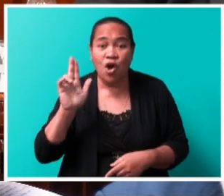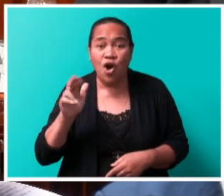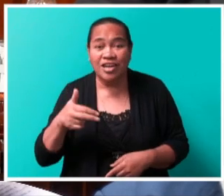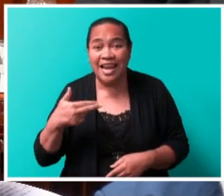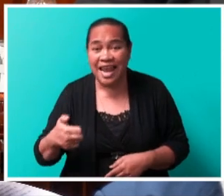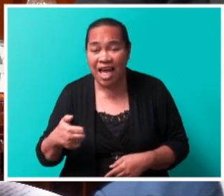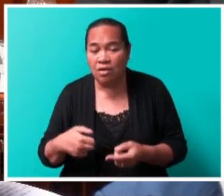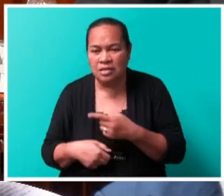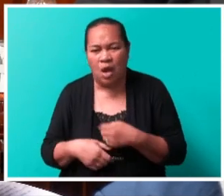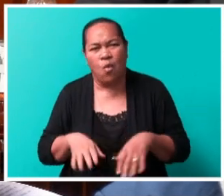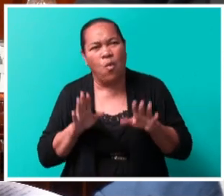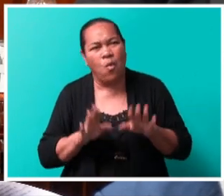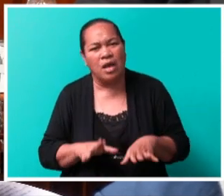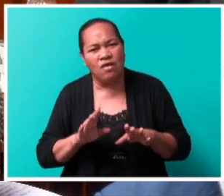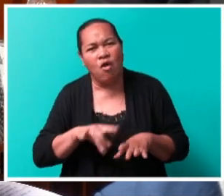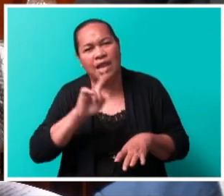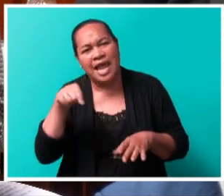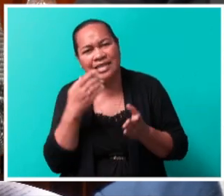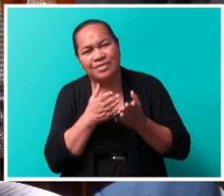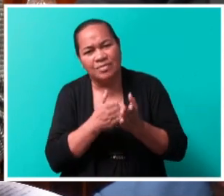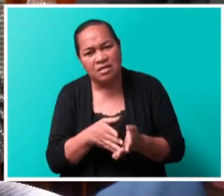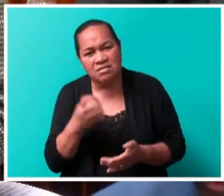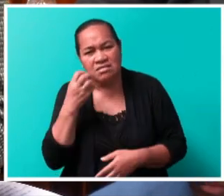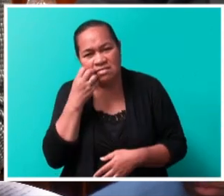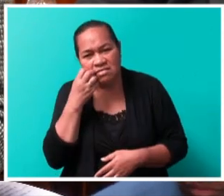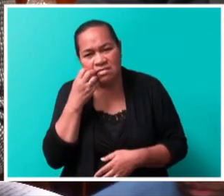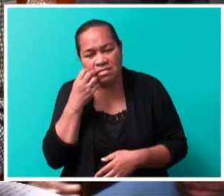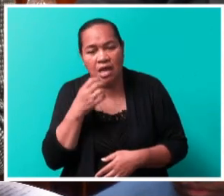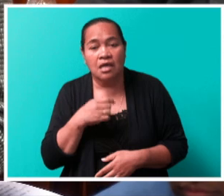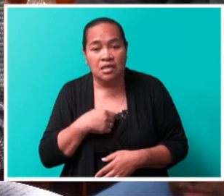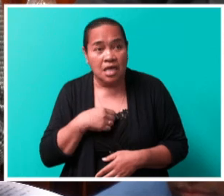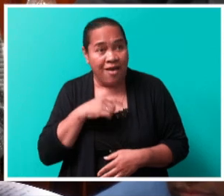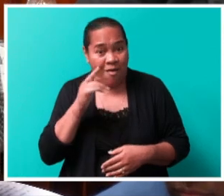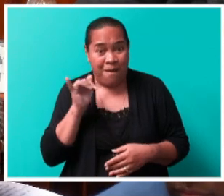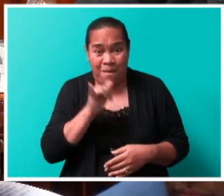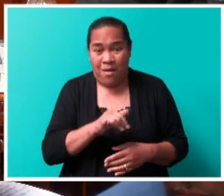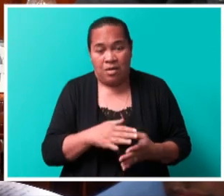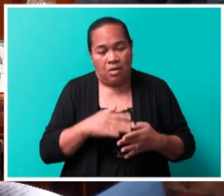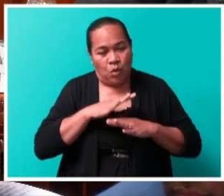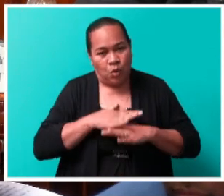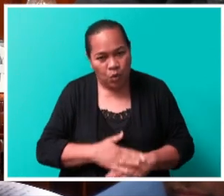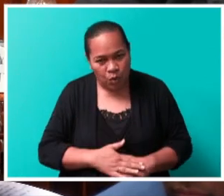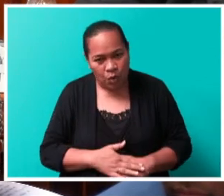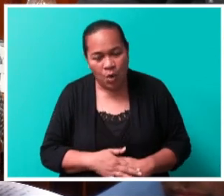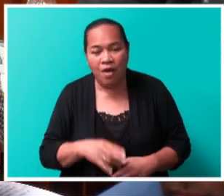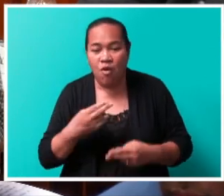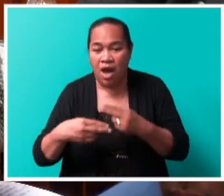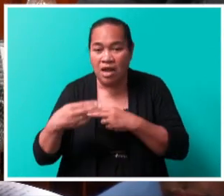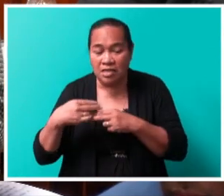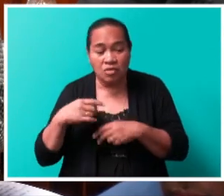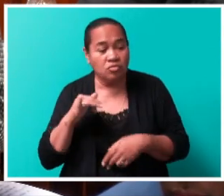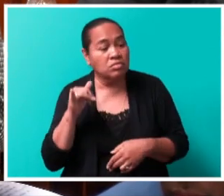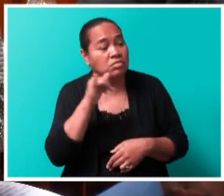the days for the next ship, a regular air service is a lifeline. For a heritage tourist bound to Levuka's